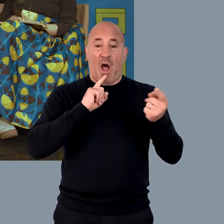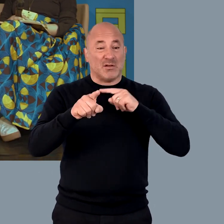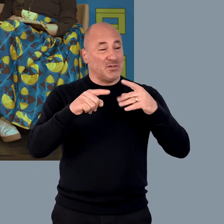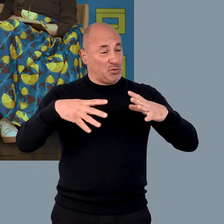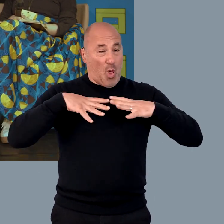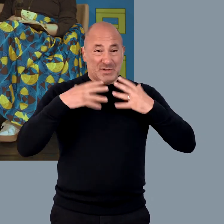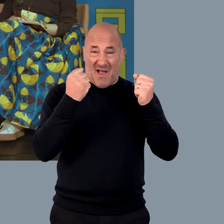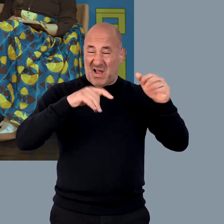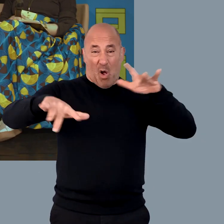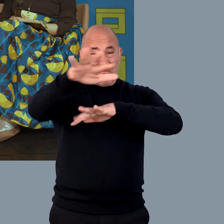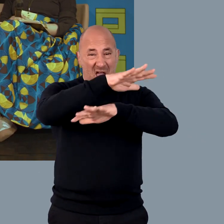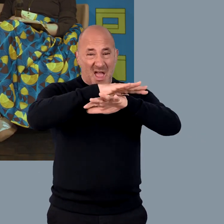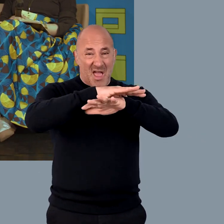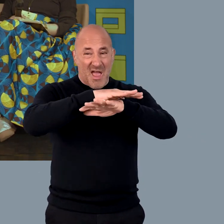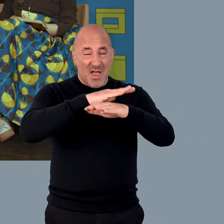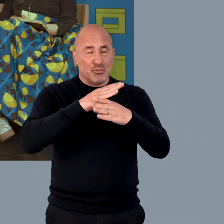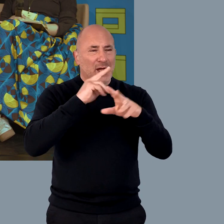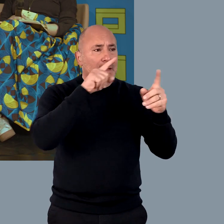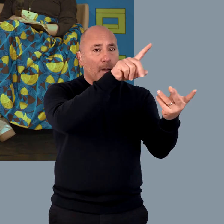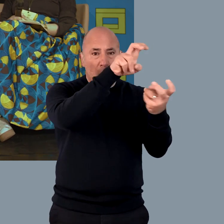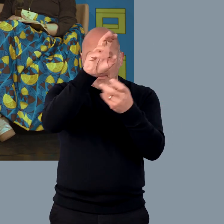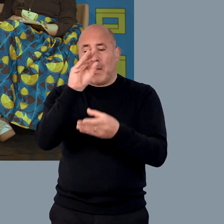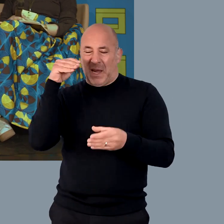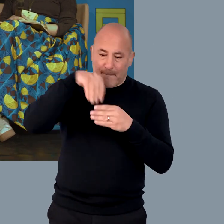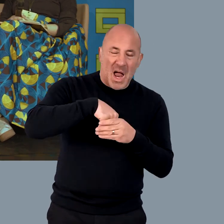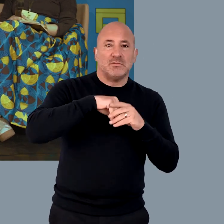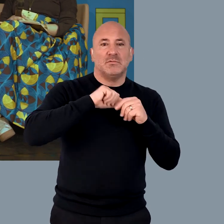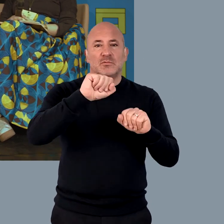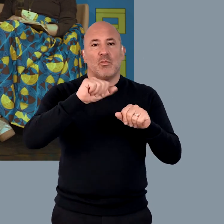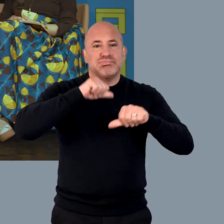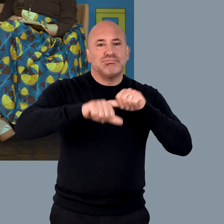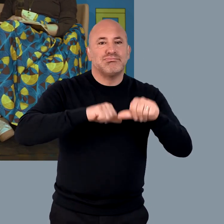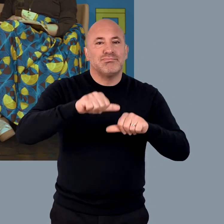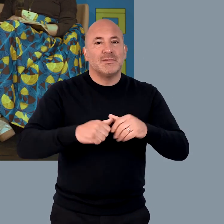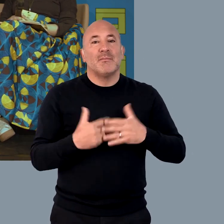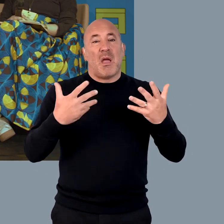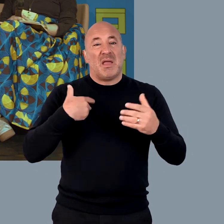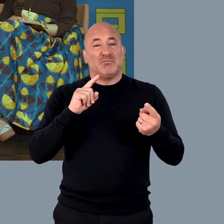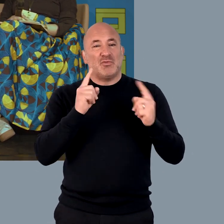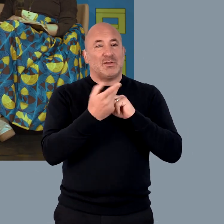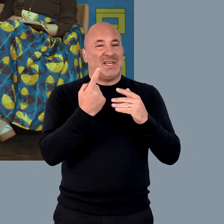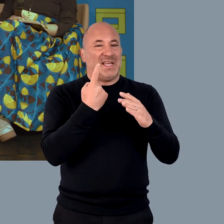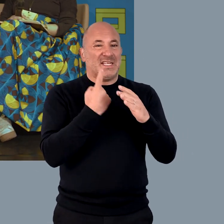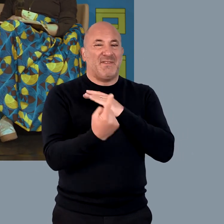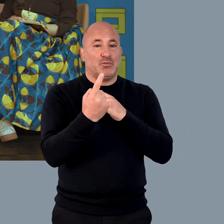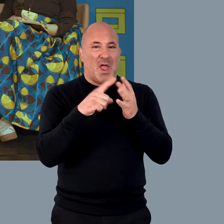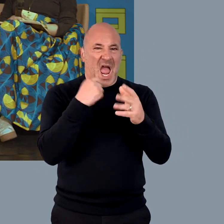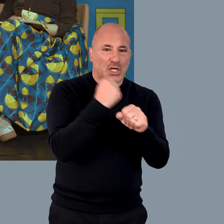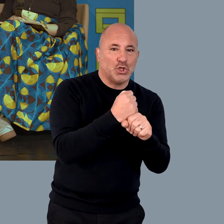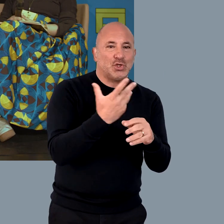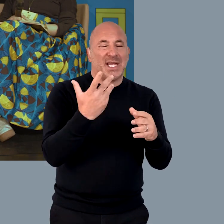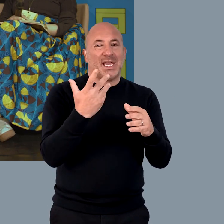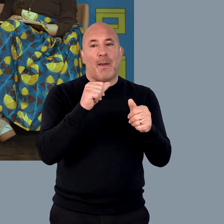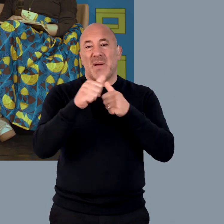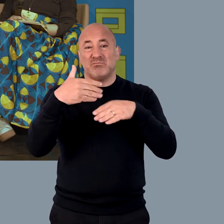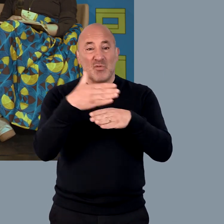already pointed out, the answers are already there. So it's just about implementing them. So maybe now we can switch over